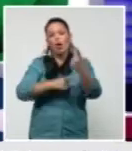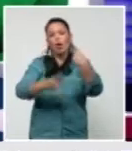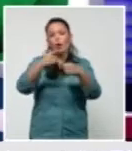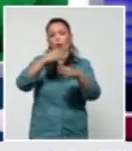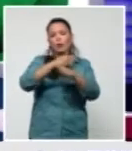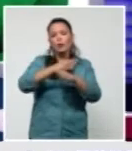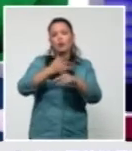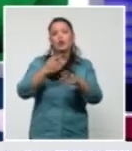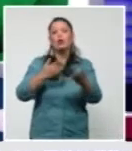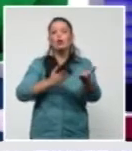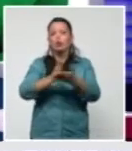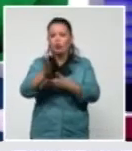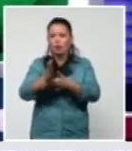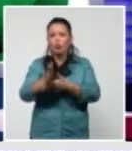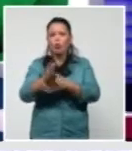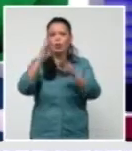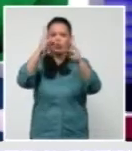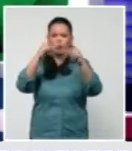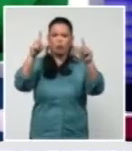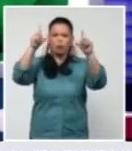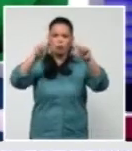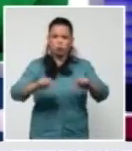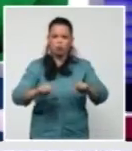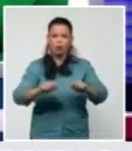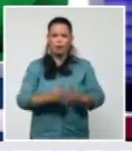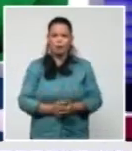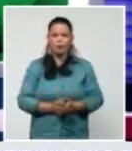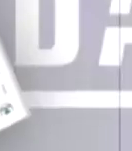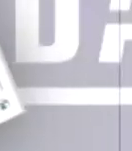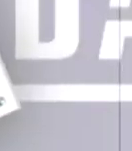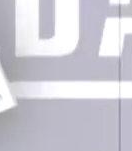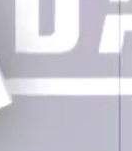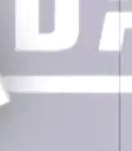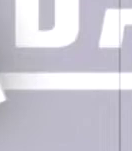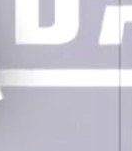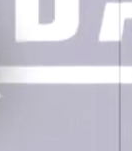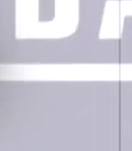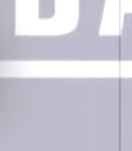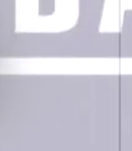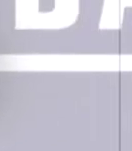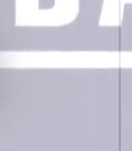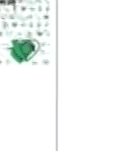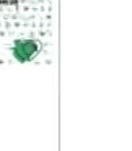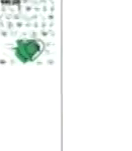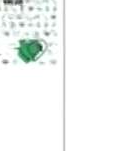we have on the pandemic in Cuba and the world.